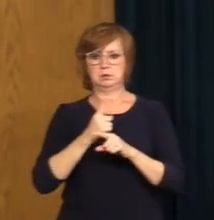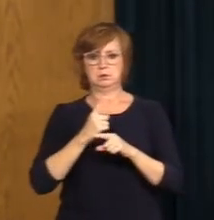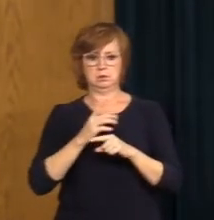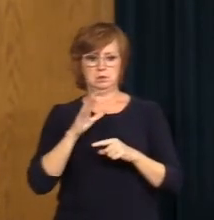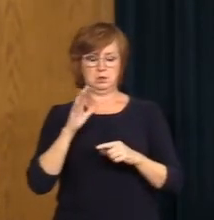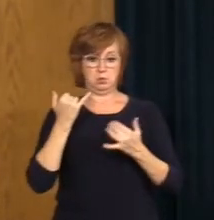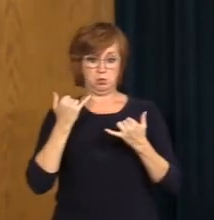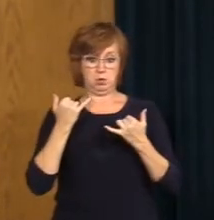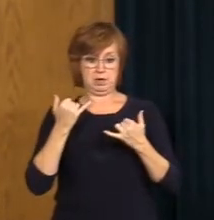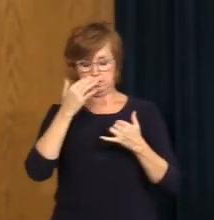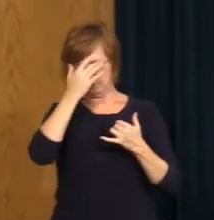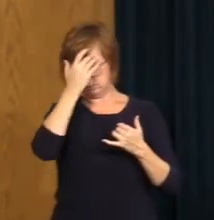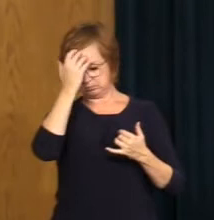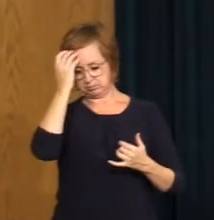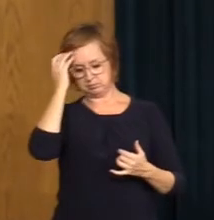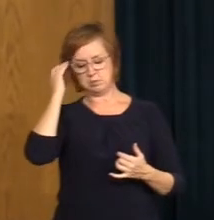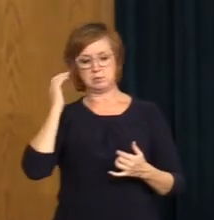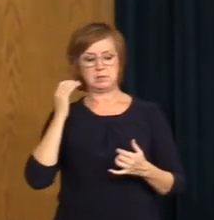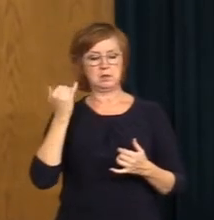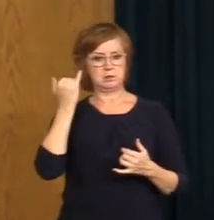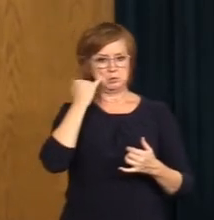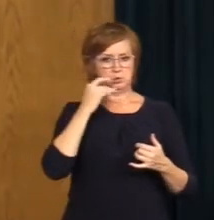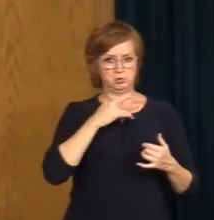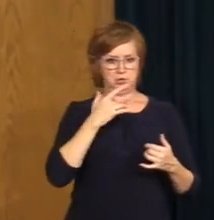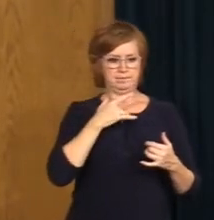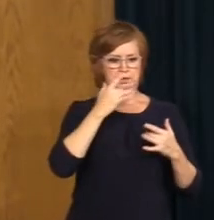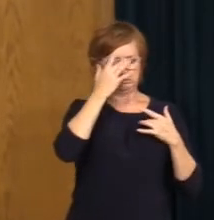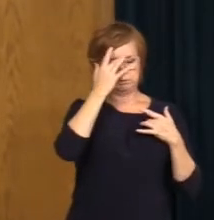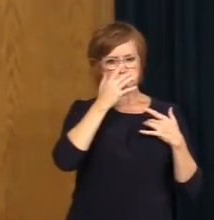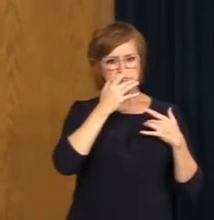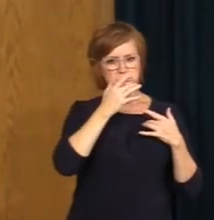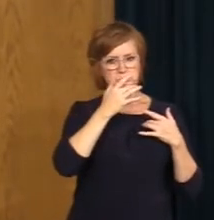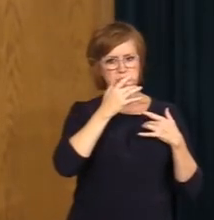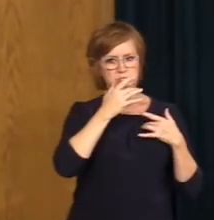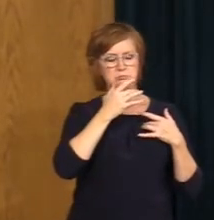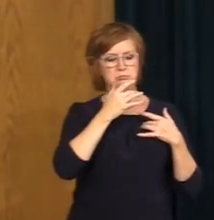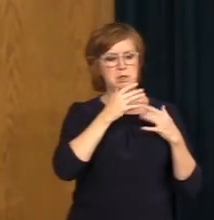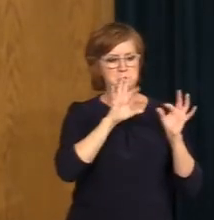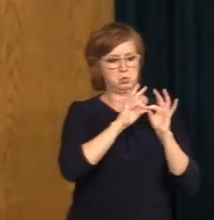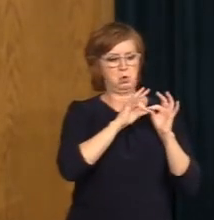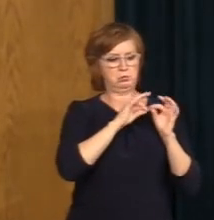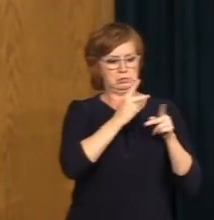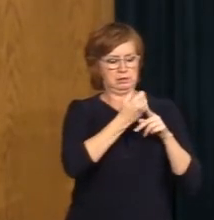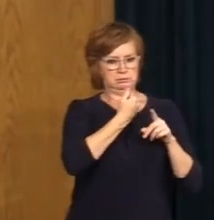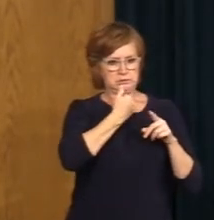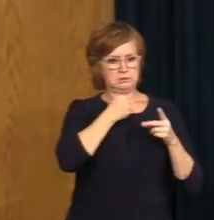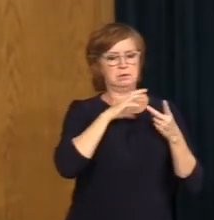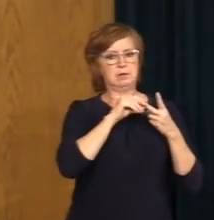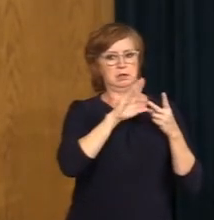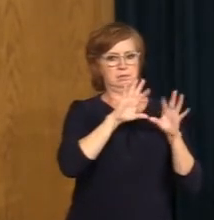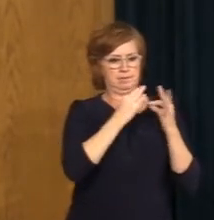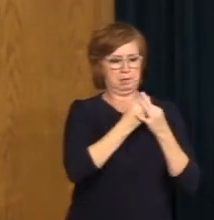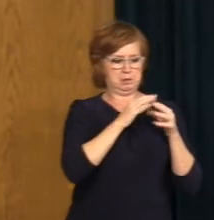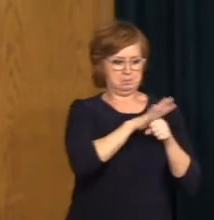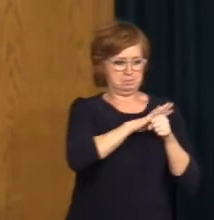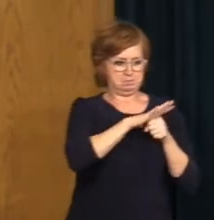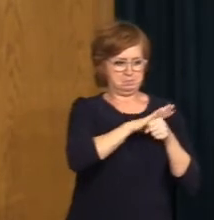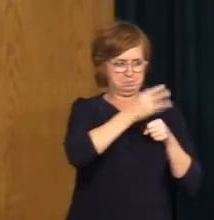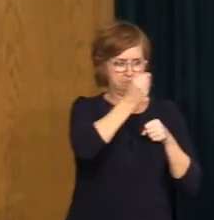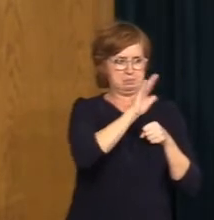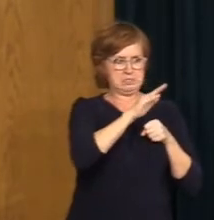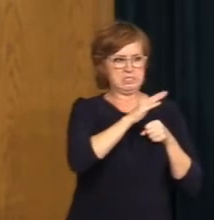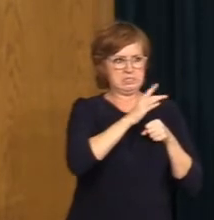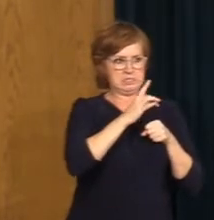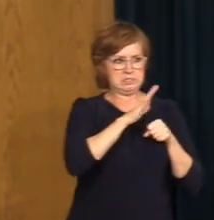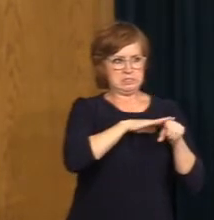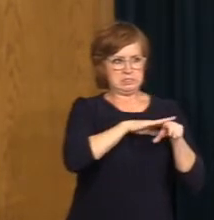and your close contacts. Secondly, there are situations where there's targeted asymptomatic testing. So whenever there's an outbreak, for